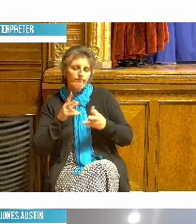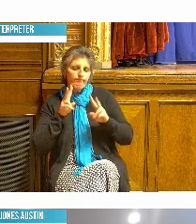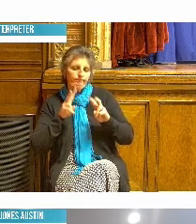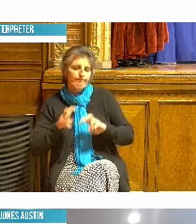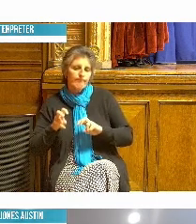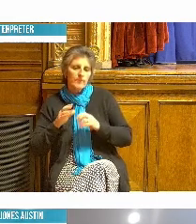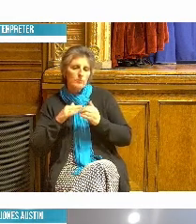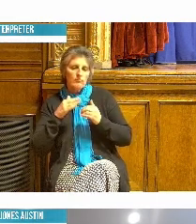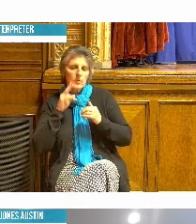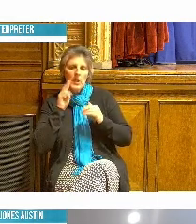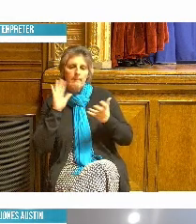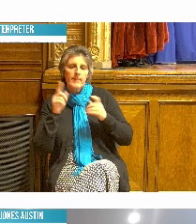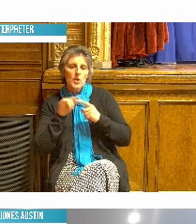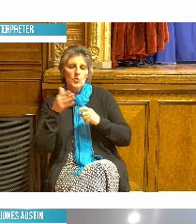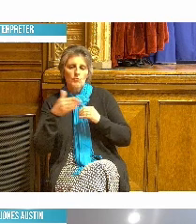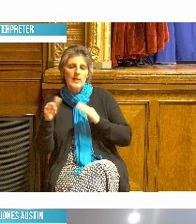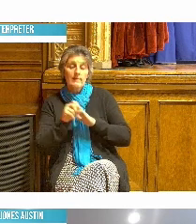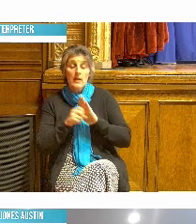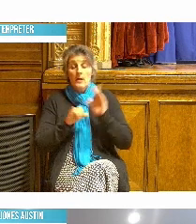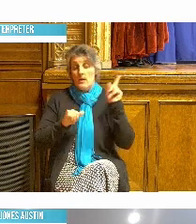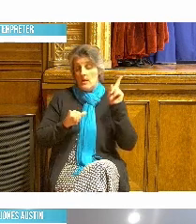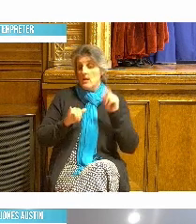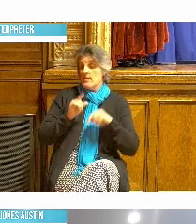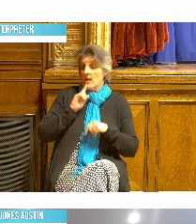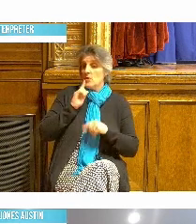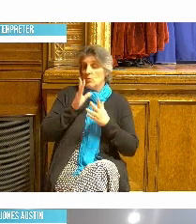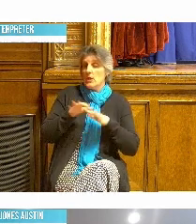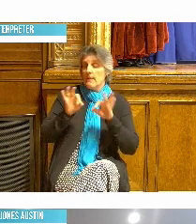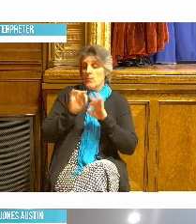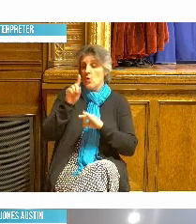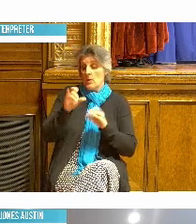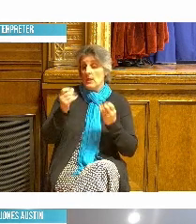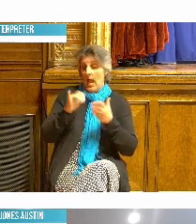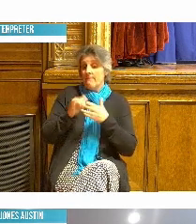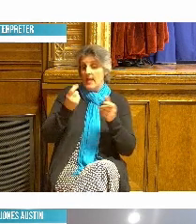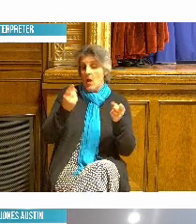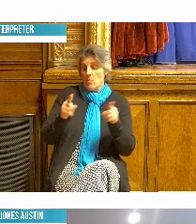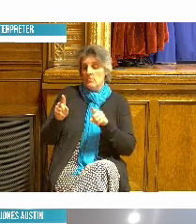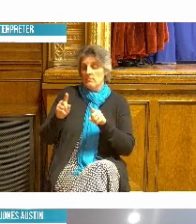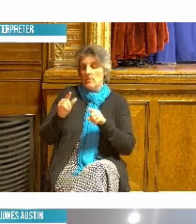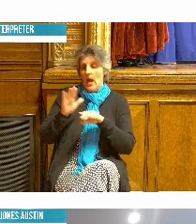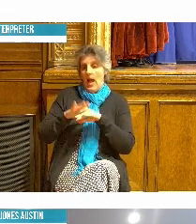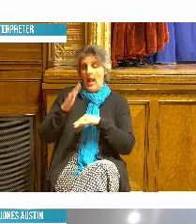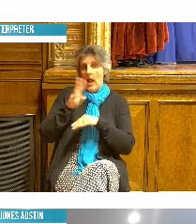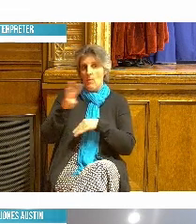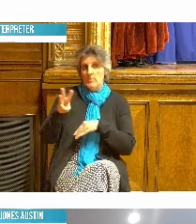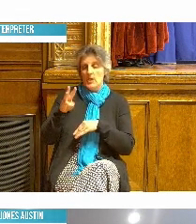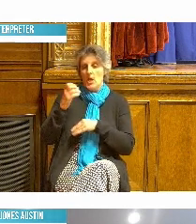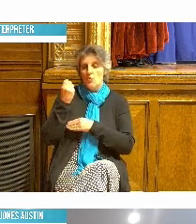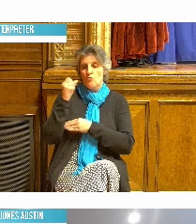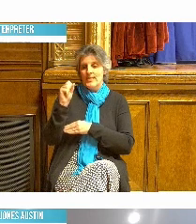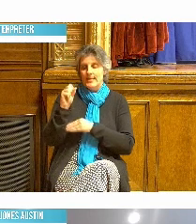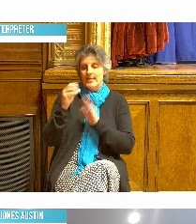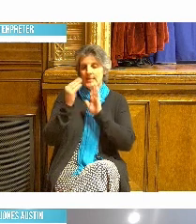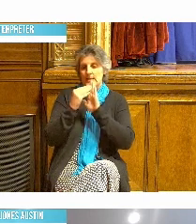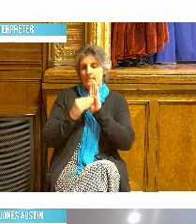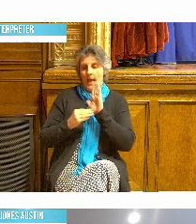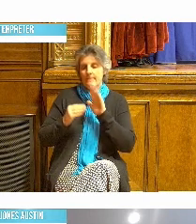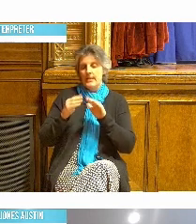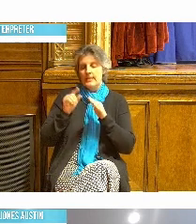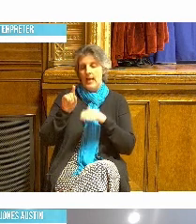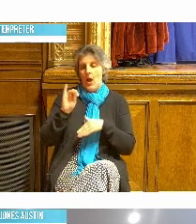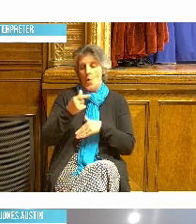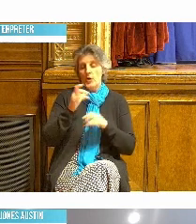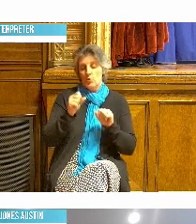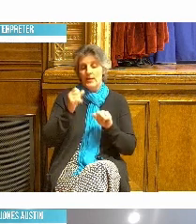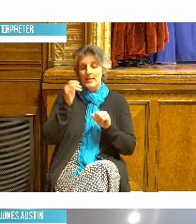rest of the state? I think that's a really important question. A lot of that work has been done on our website, resistancemapping.org. You can hear this same story